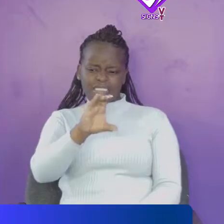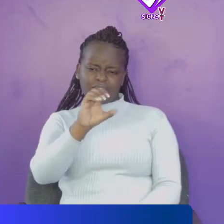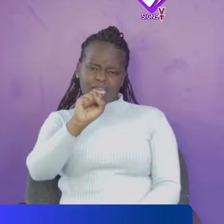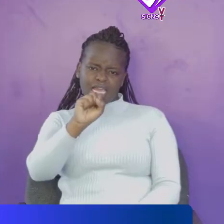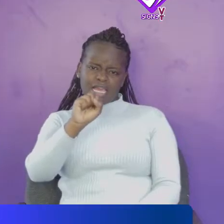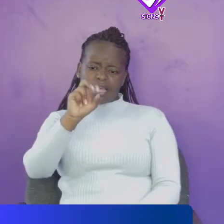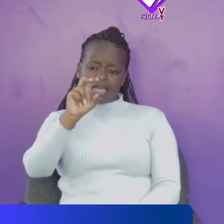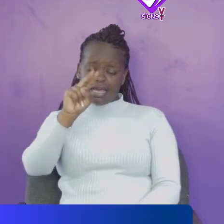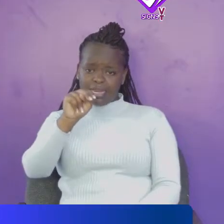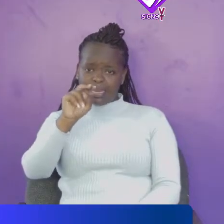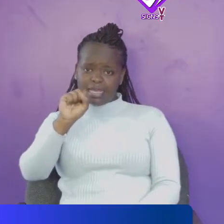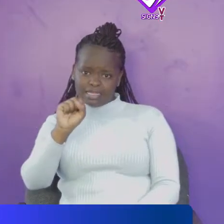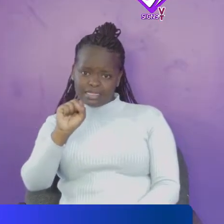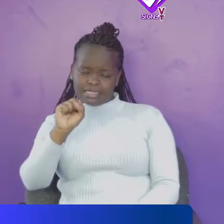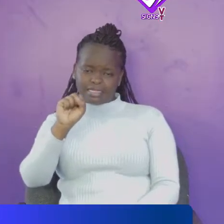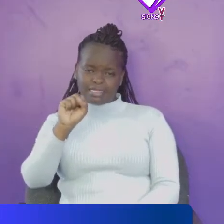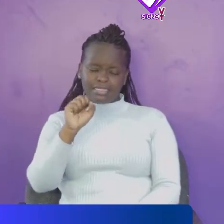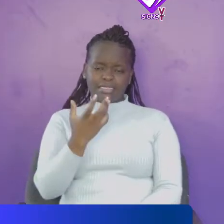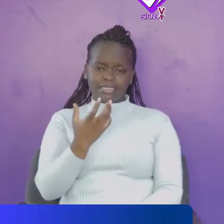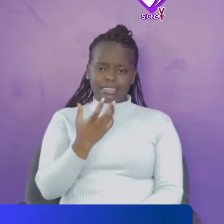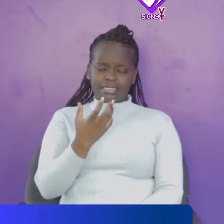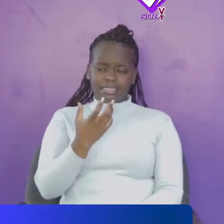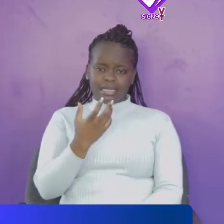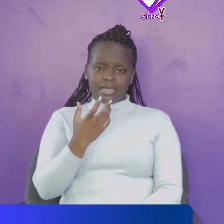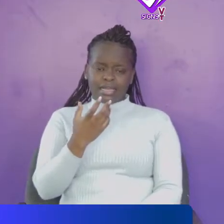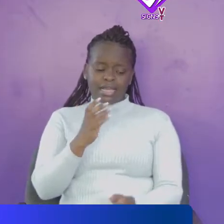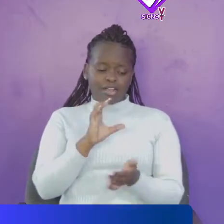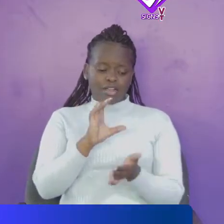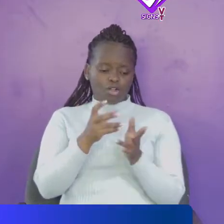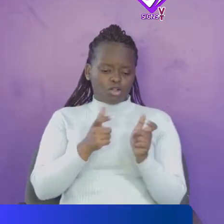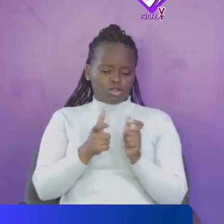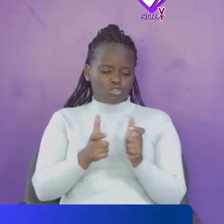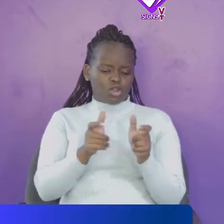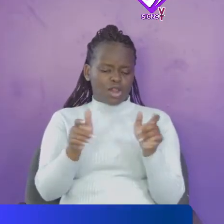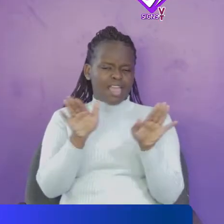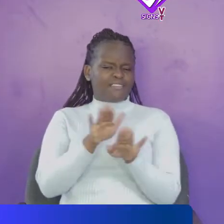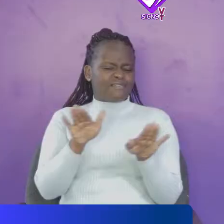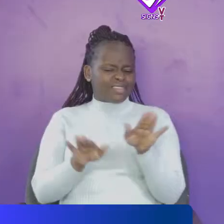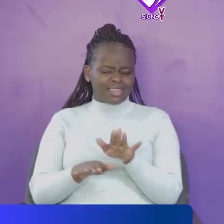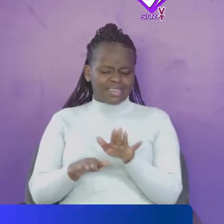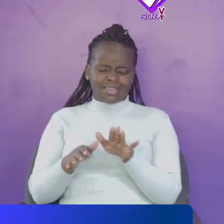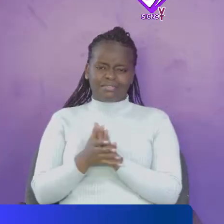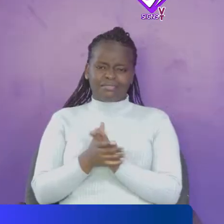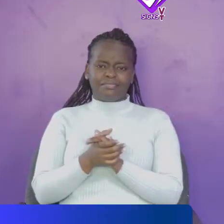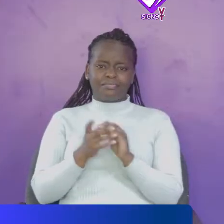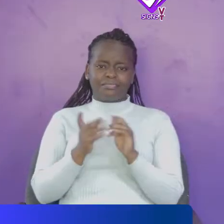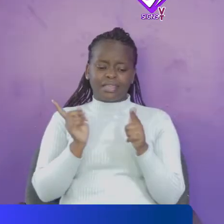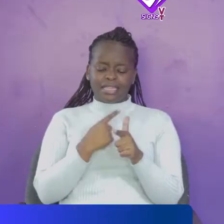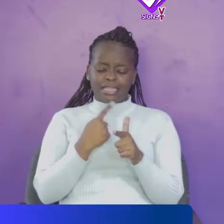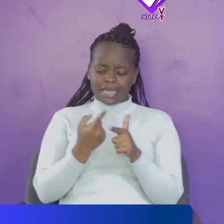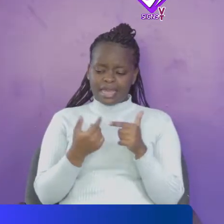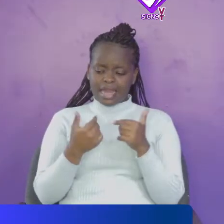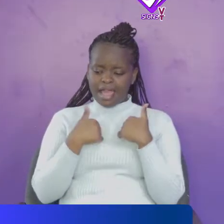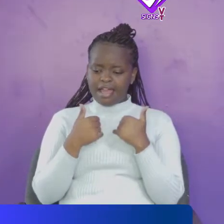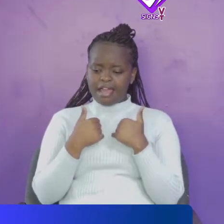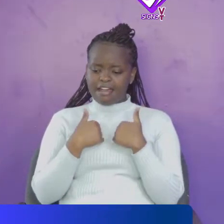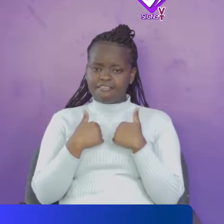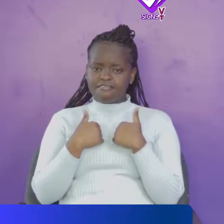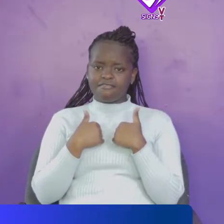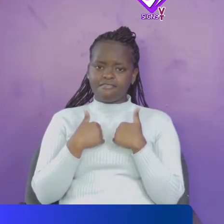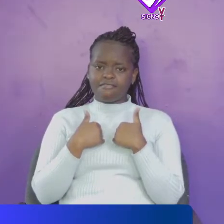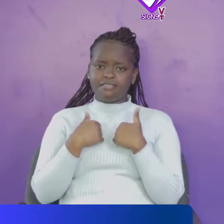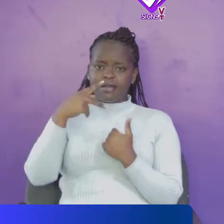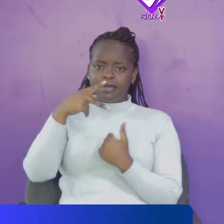is like the pivotal, the core. Hapo hiyo ndio ina control everything, motor and all. Then you have the